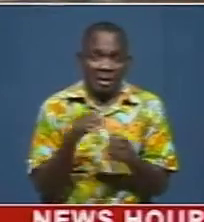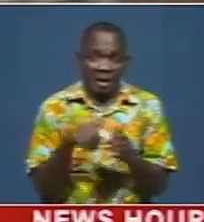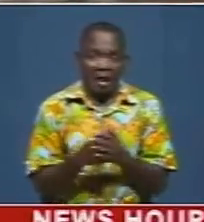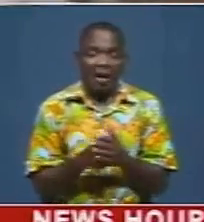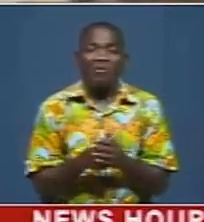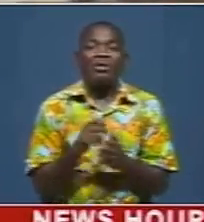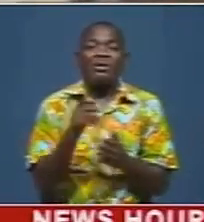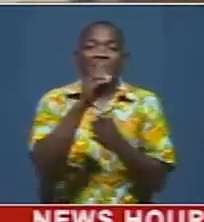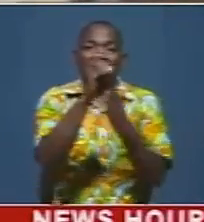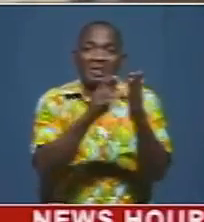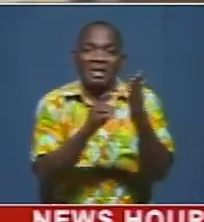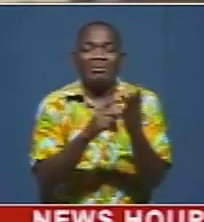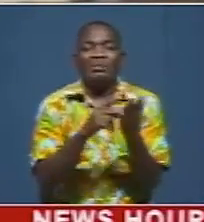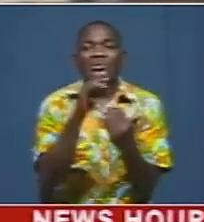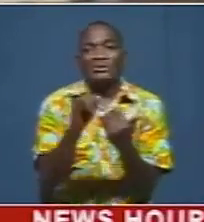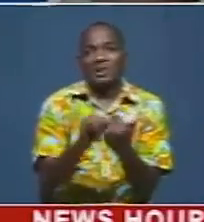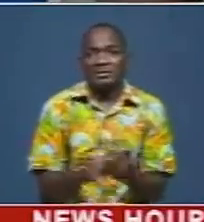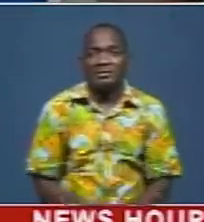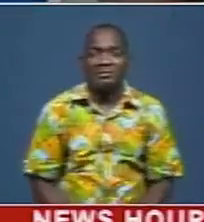project.